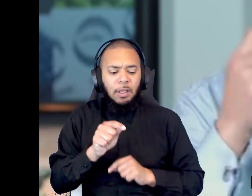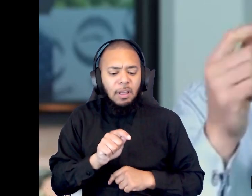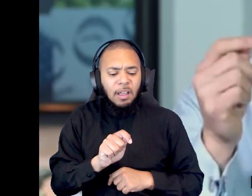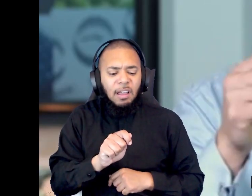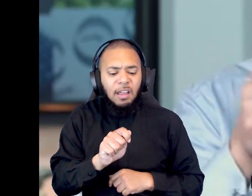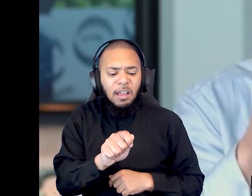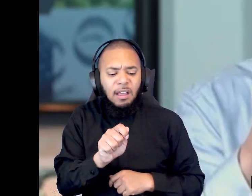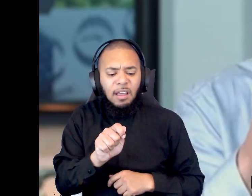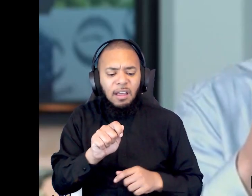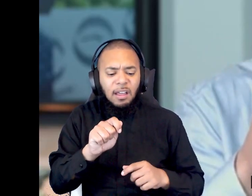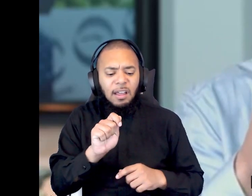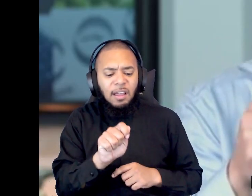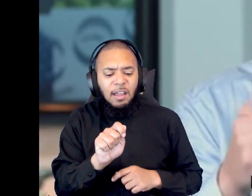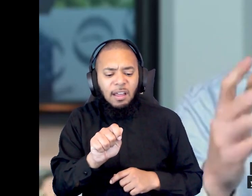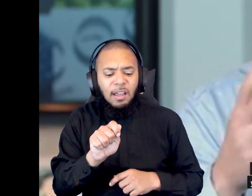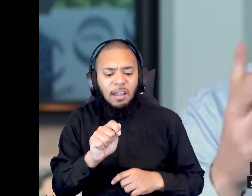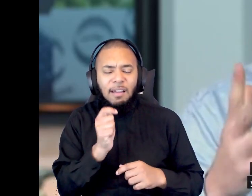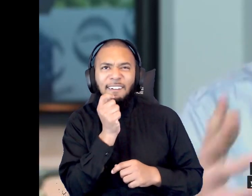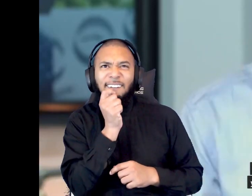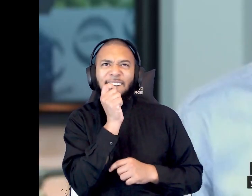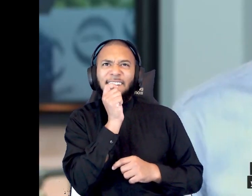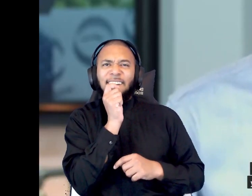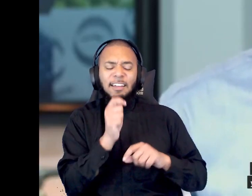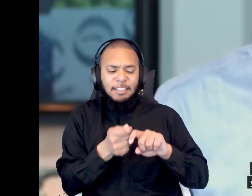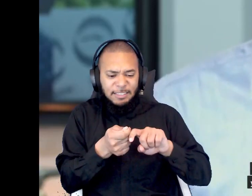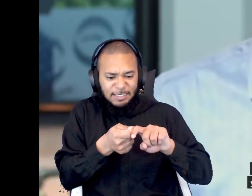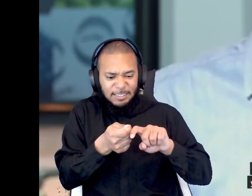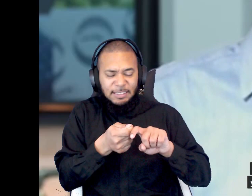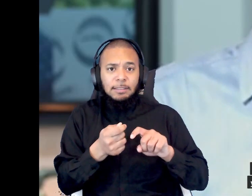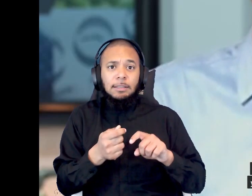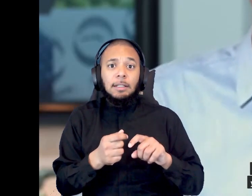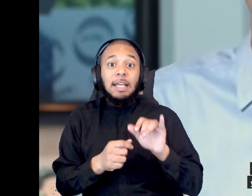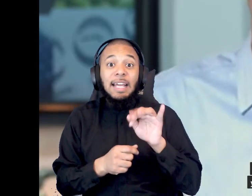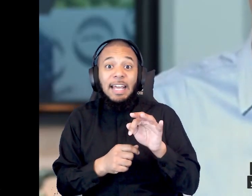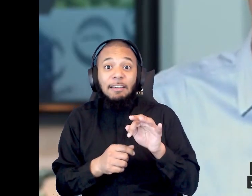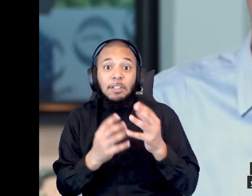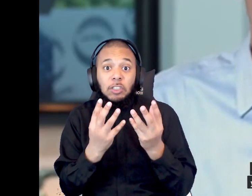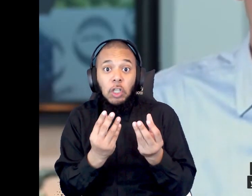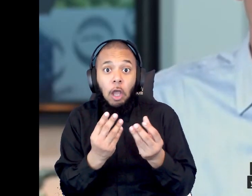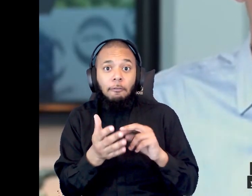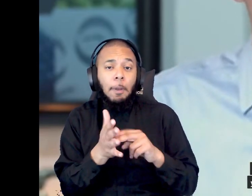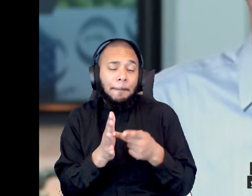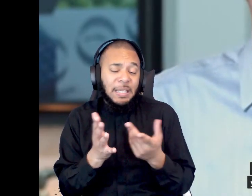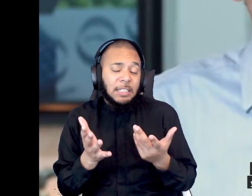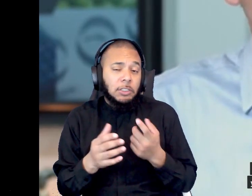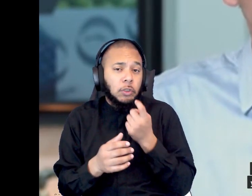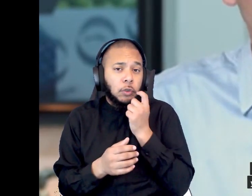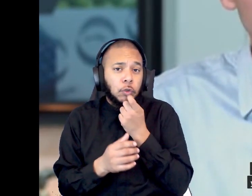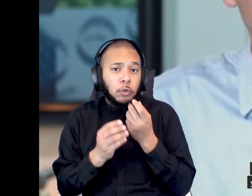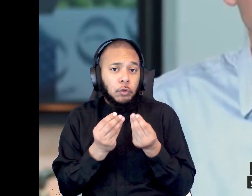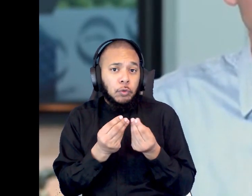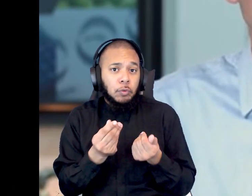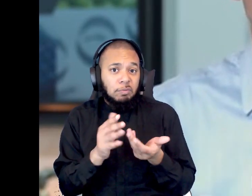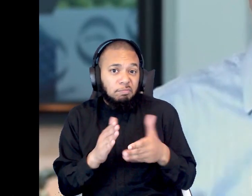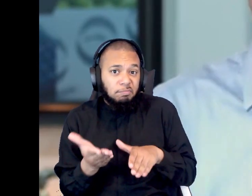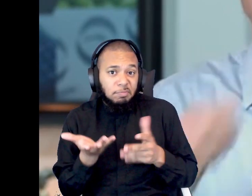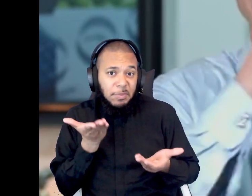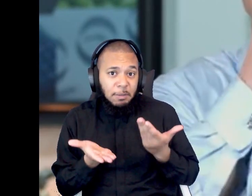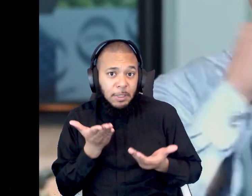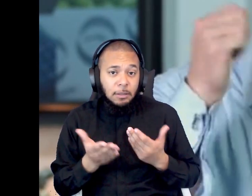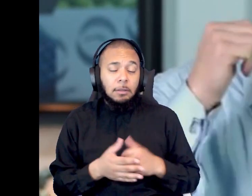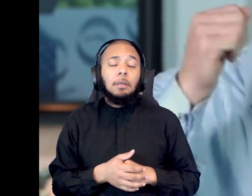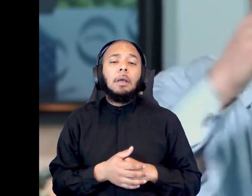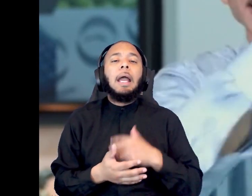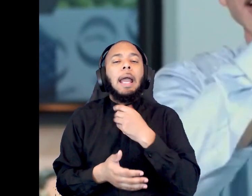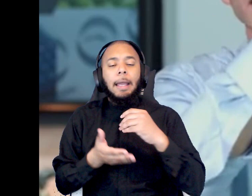still hard, because if they're soft, that means that there might be decay in your tooth. It also includes a cleaning, right? Where they